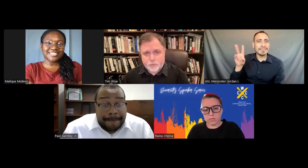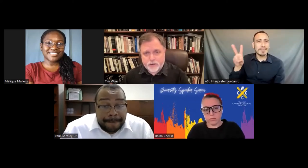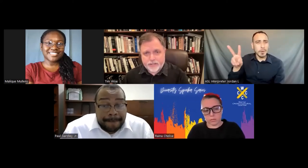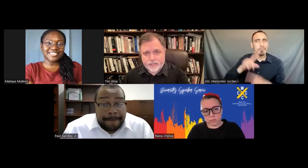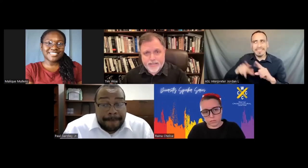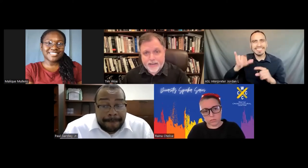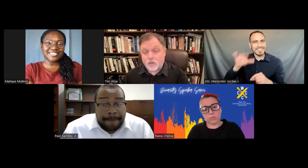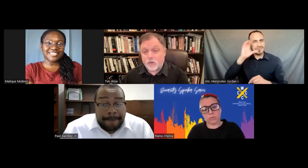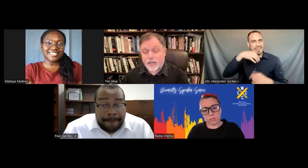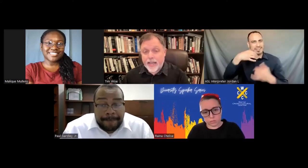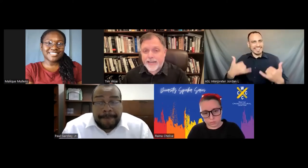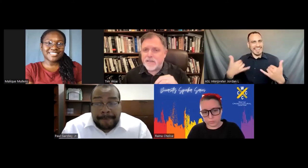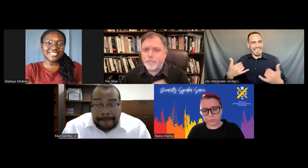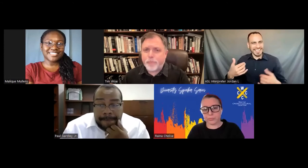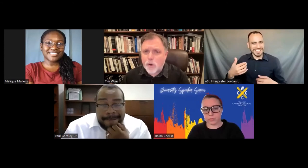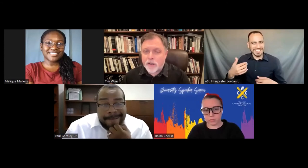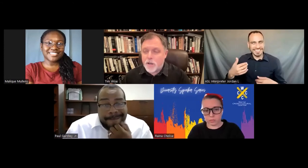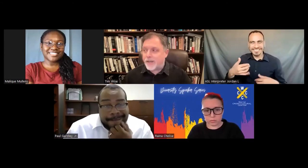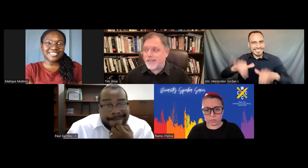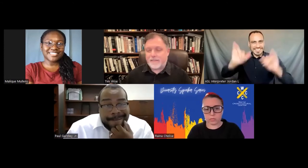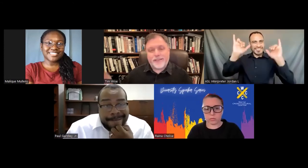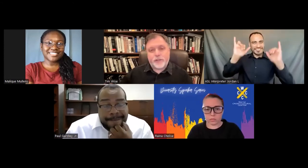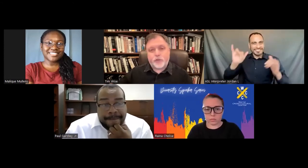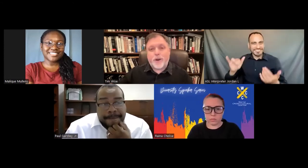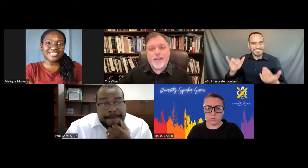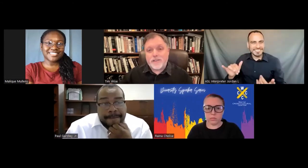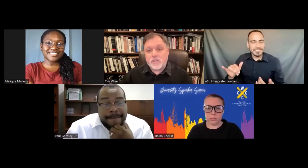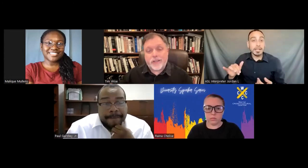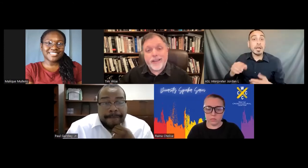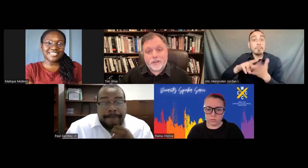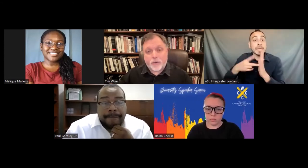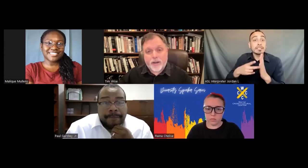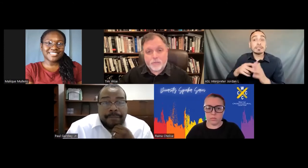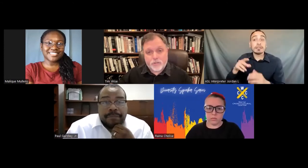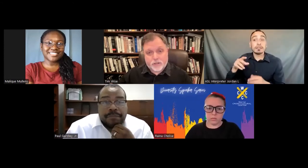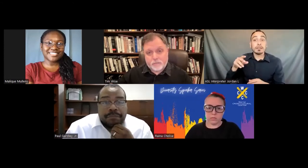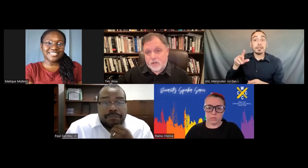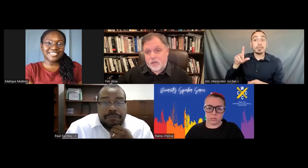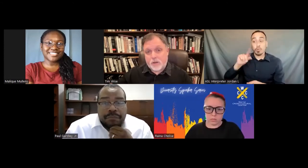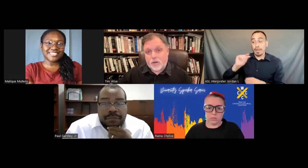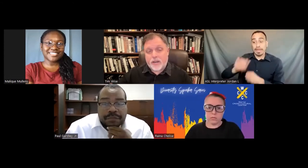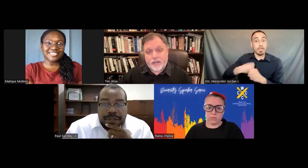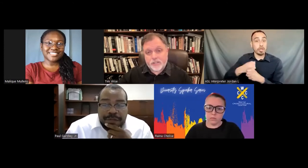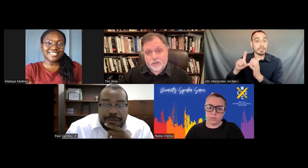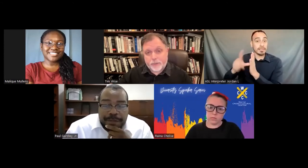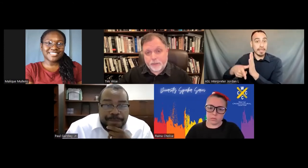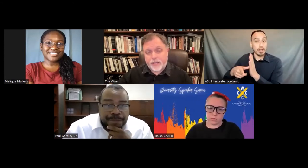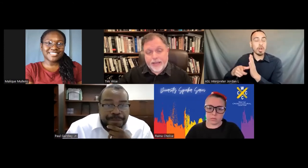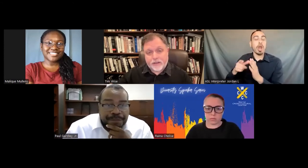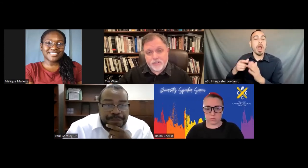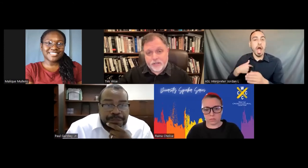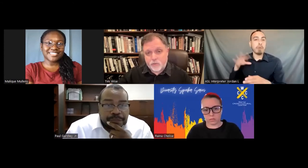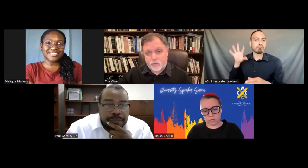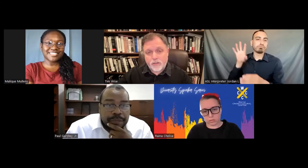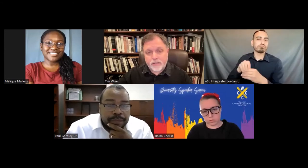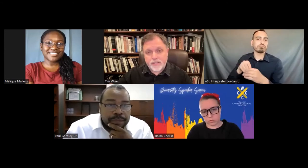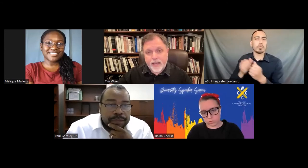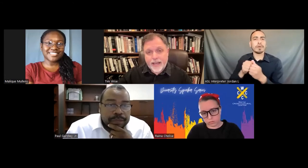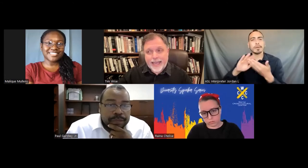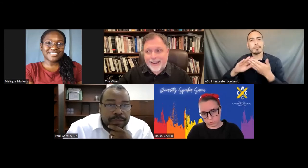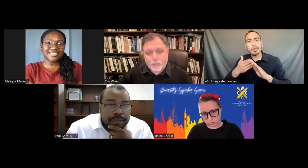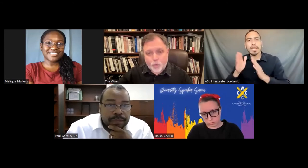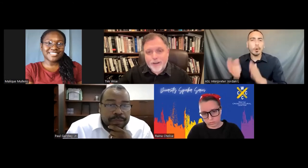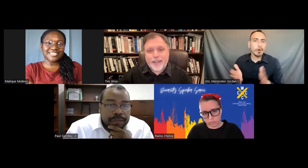have that experience that early. And it's important because it meant that 20 years later, when I was a community organizer in public housing in New